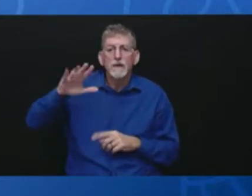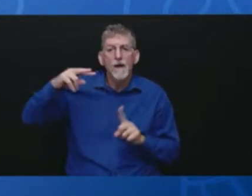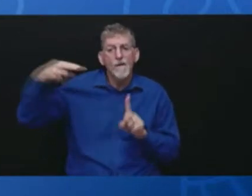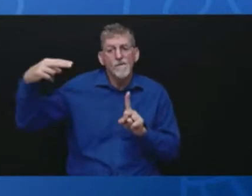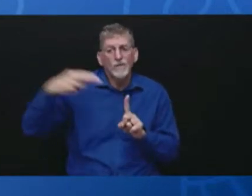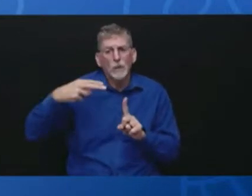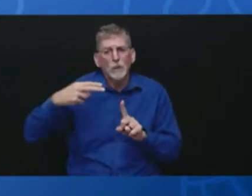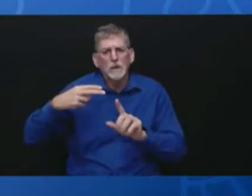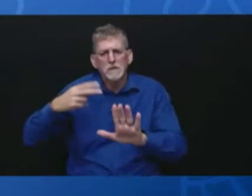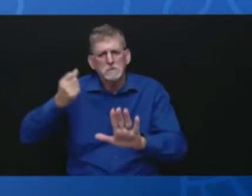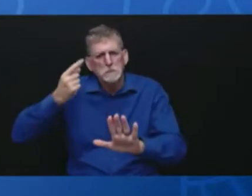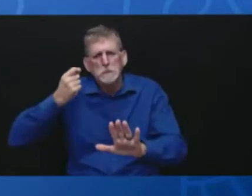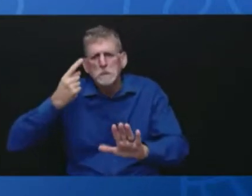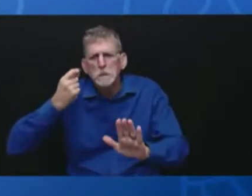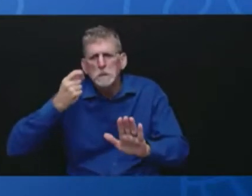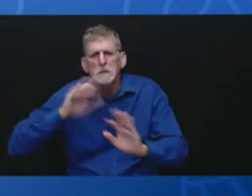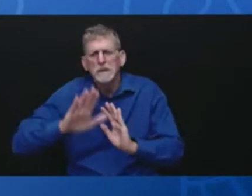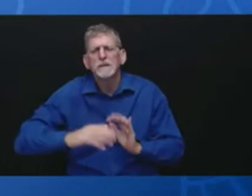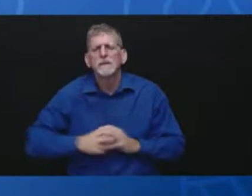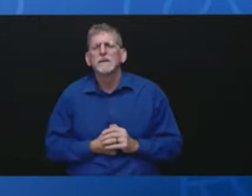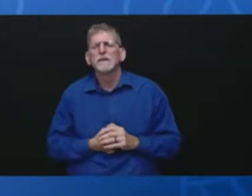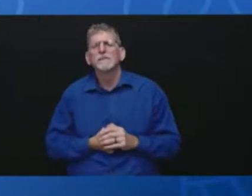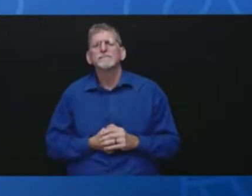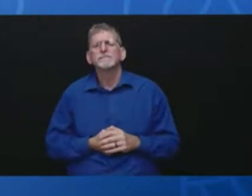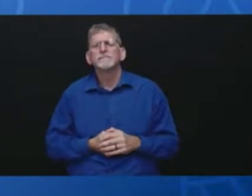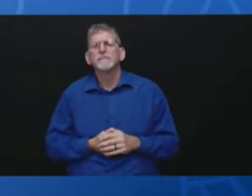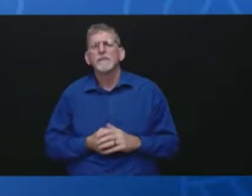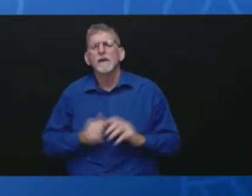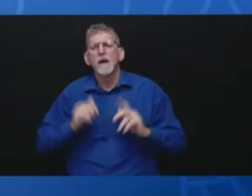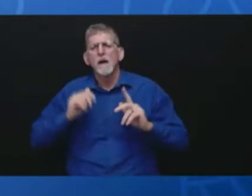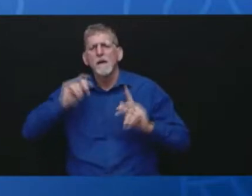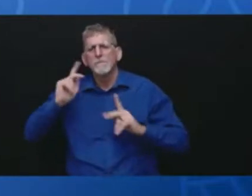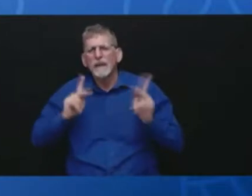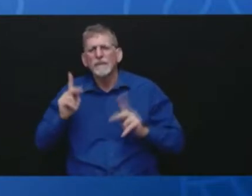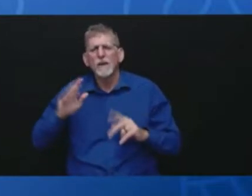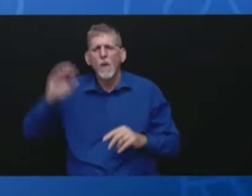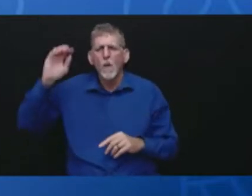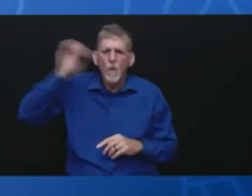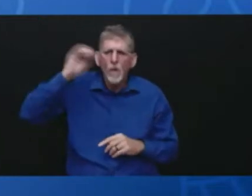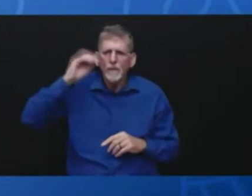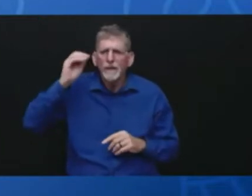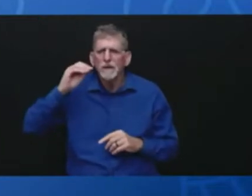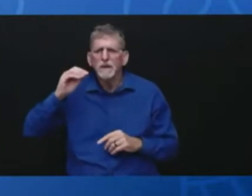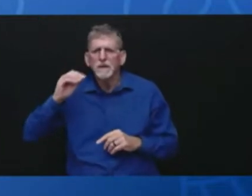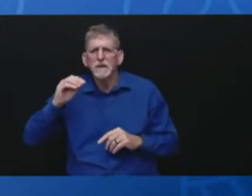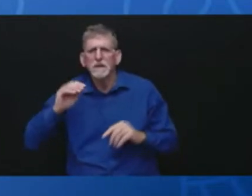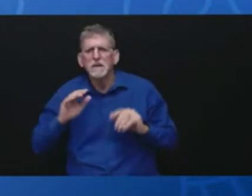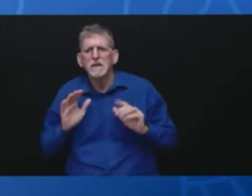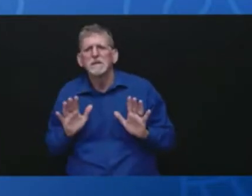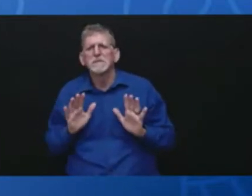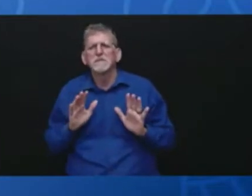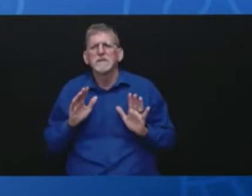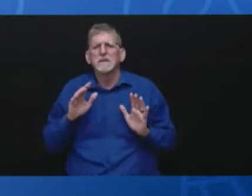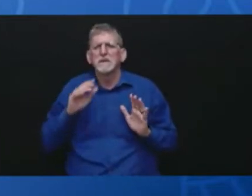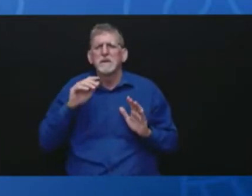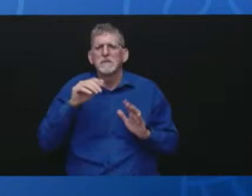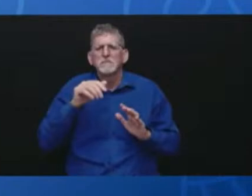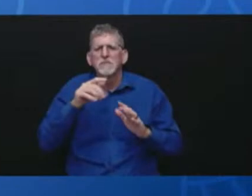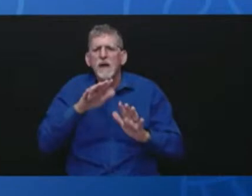you. When they hear what we heard during the interview, how do you want to build that trust on the Ukrainian